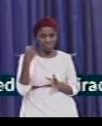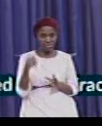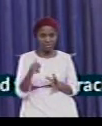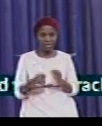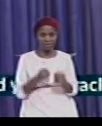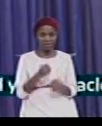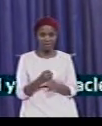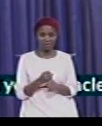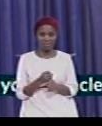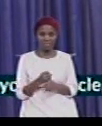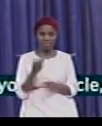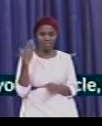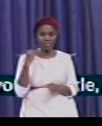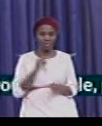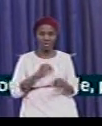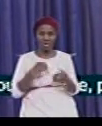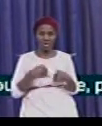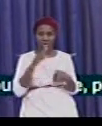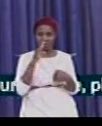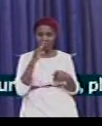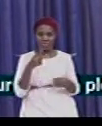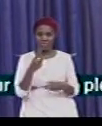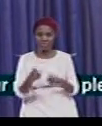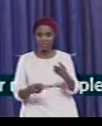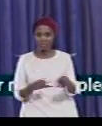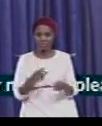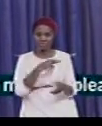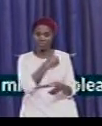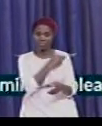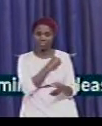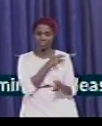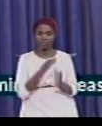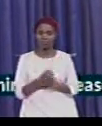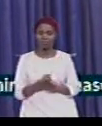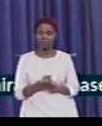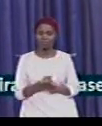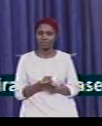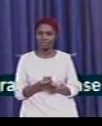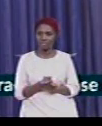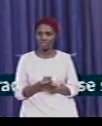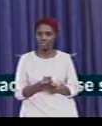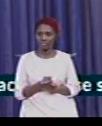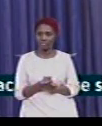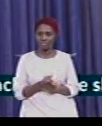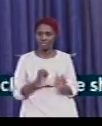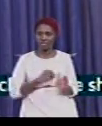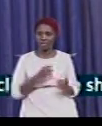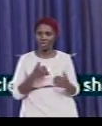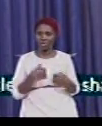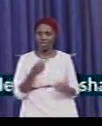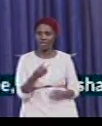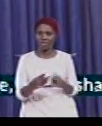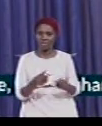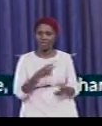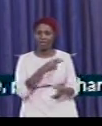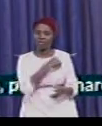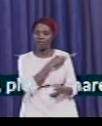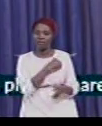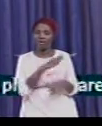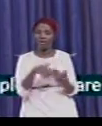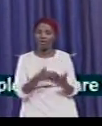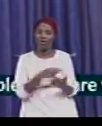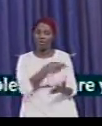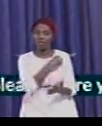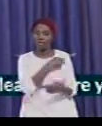know which hospital is in Ghana that I've not been to. I've been to all of them. Went to Cape Coast.